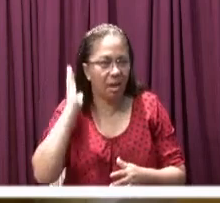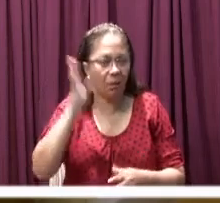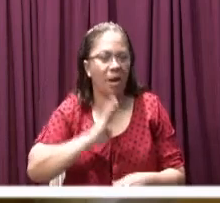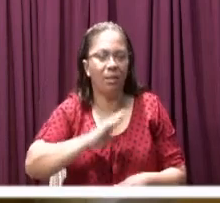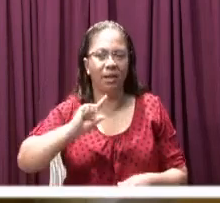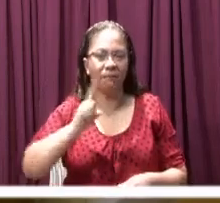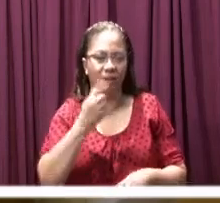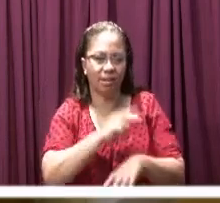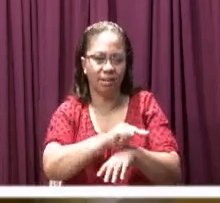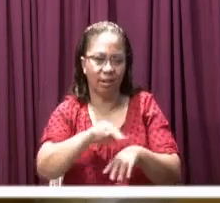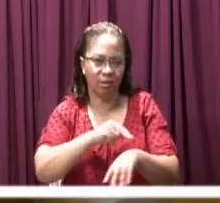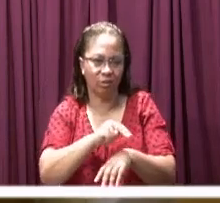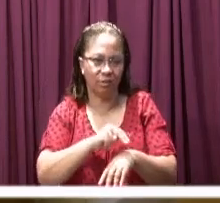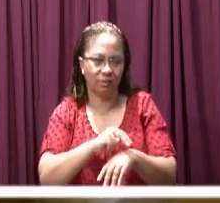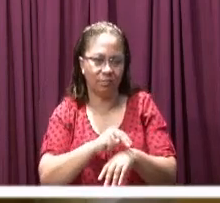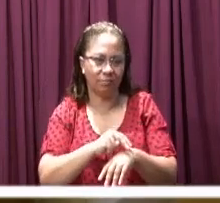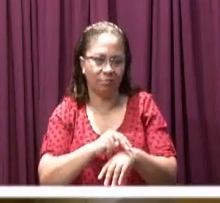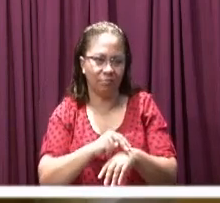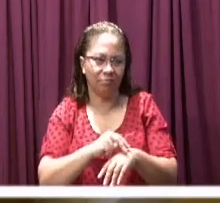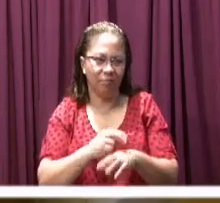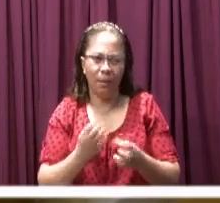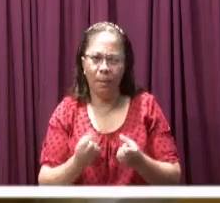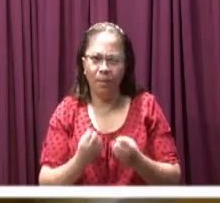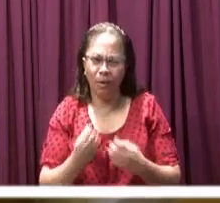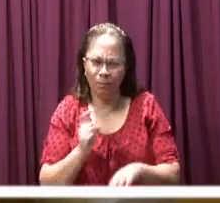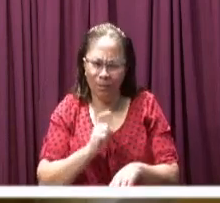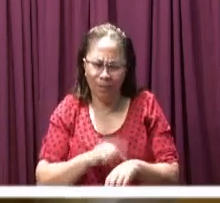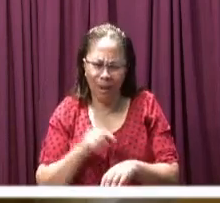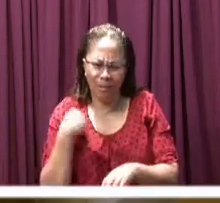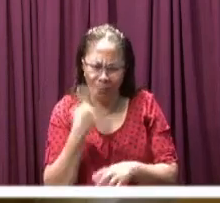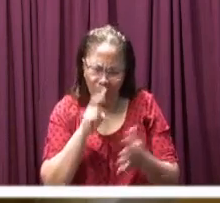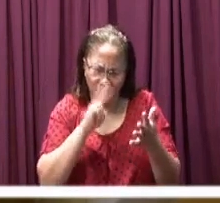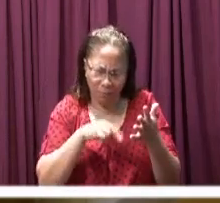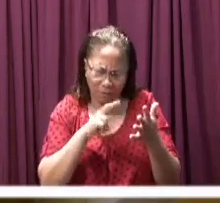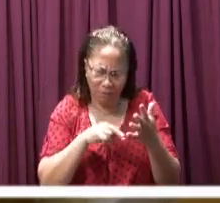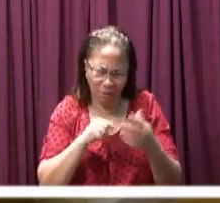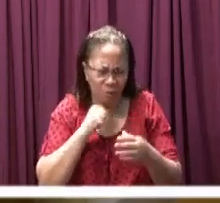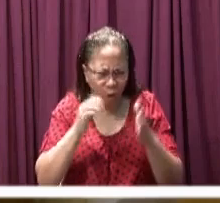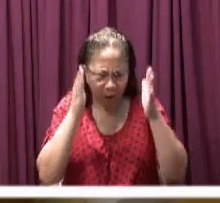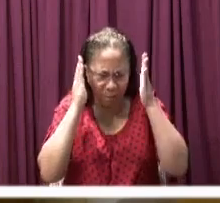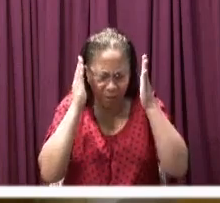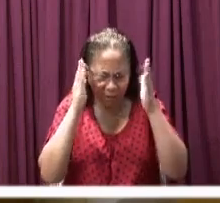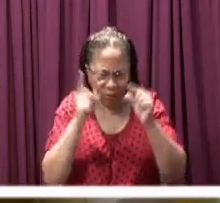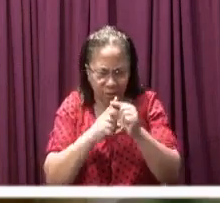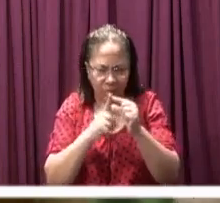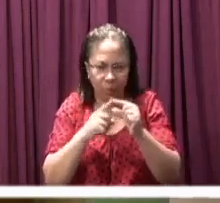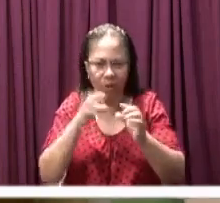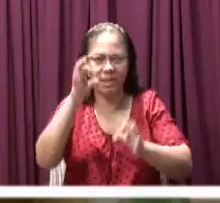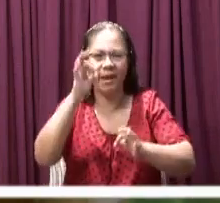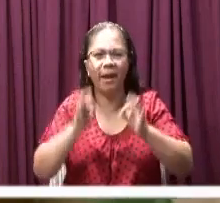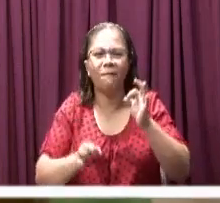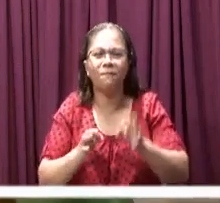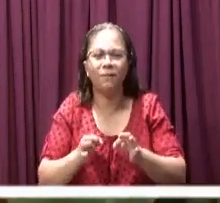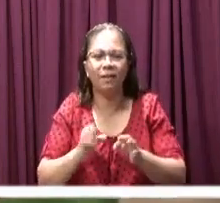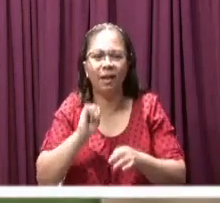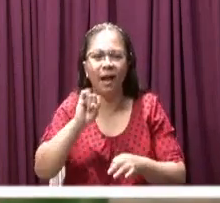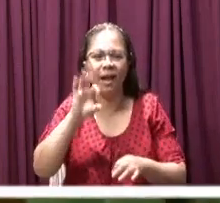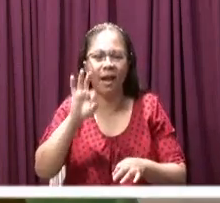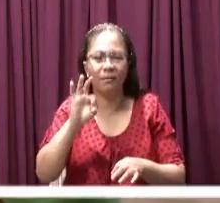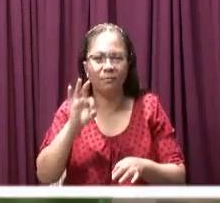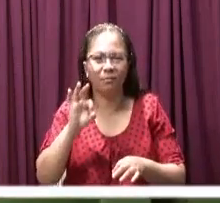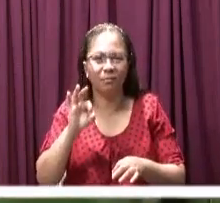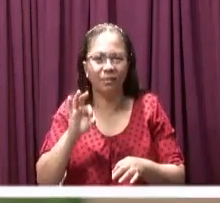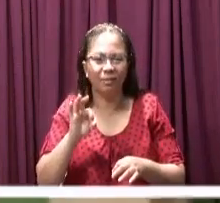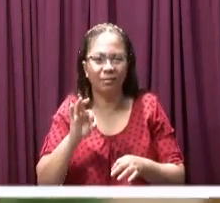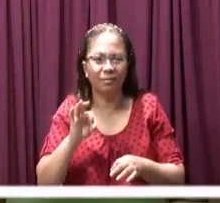And most times we hear that reading, we don't hear the if, you know. We hear, you are, you are, you are,